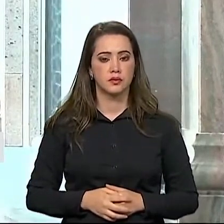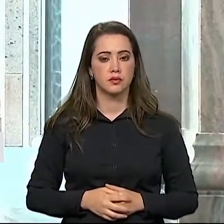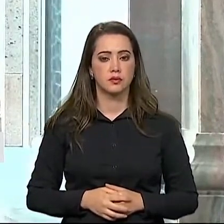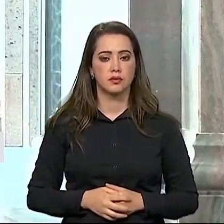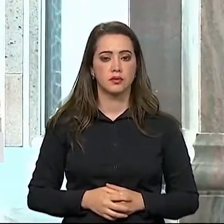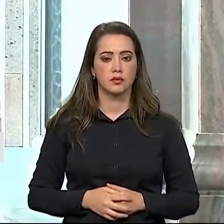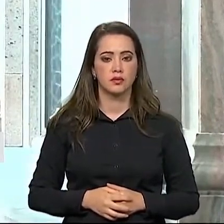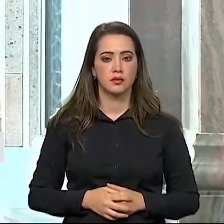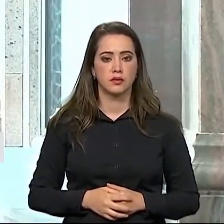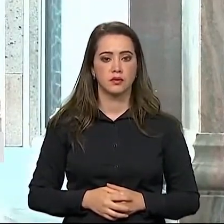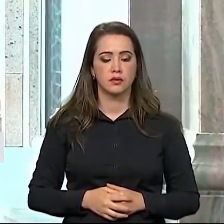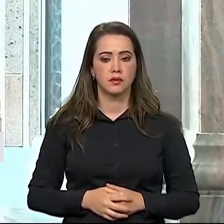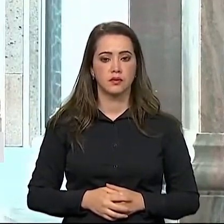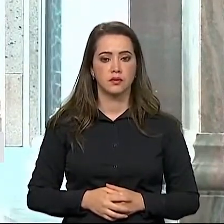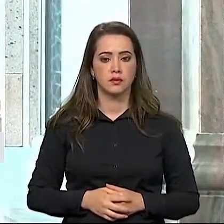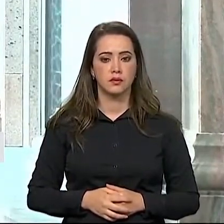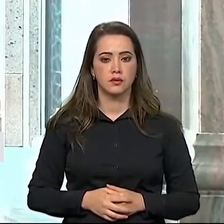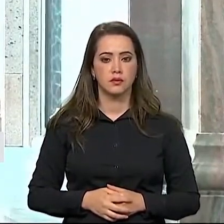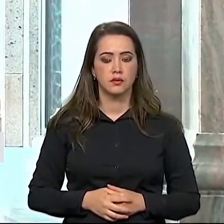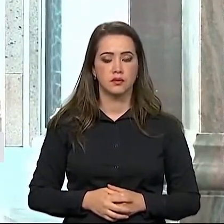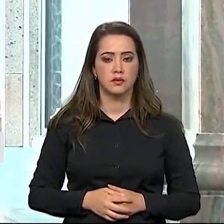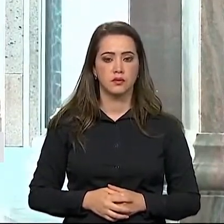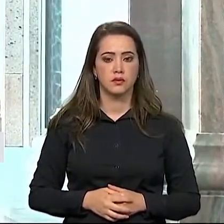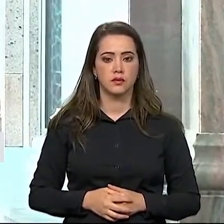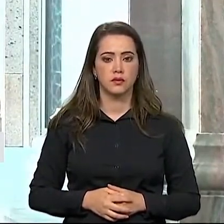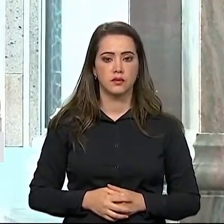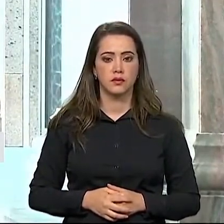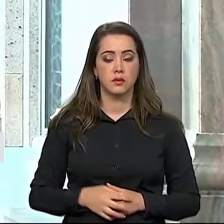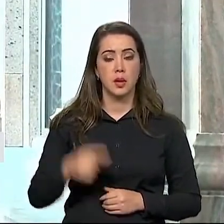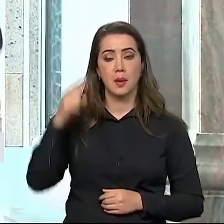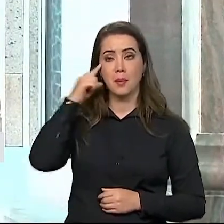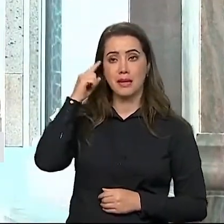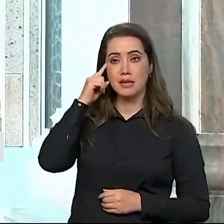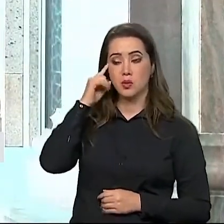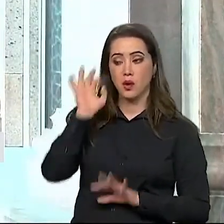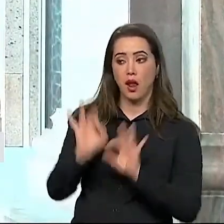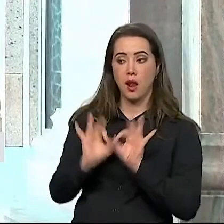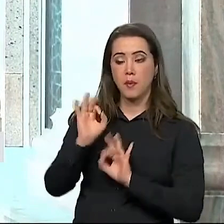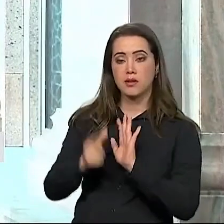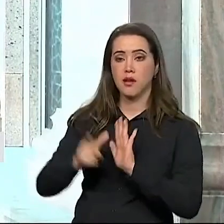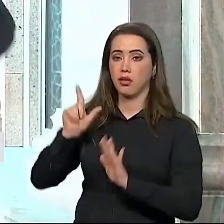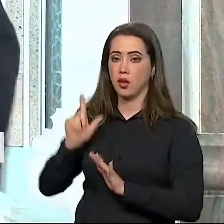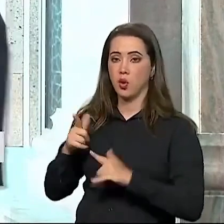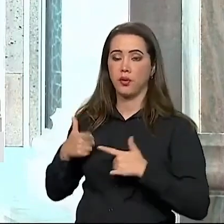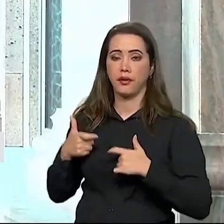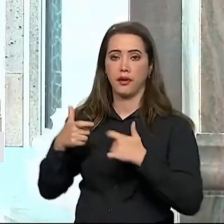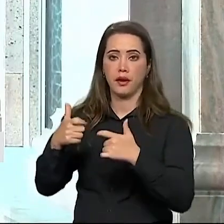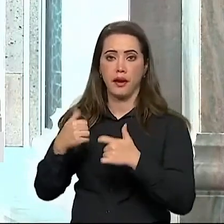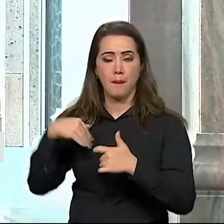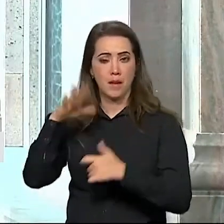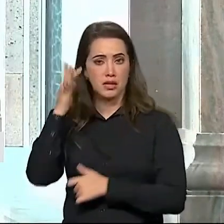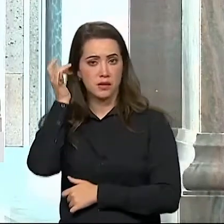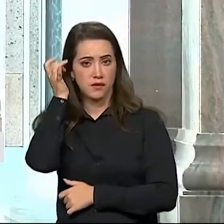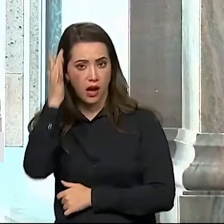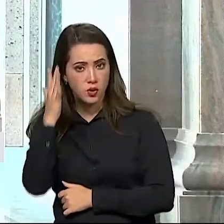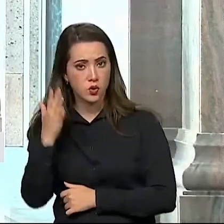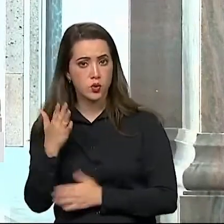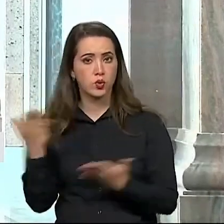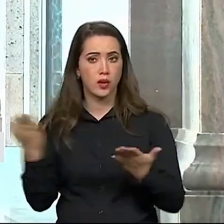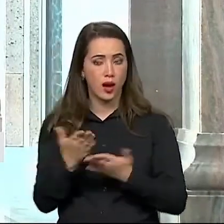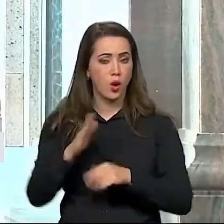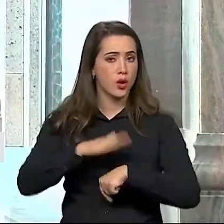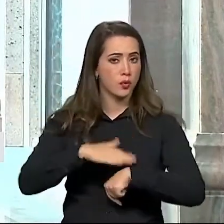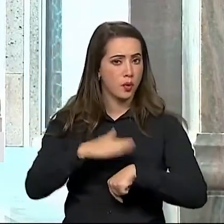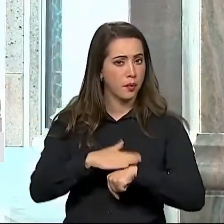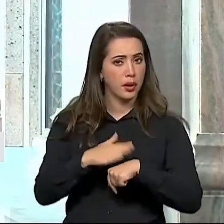Ora, eu penso que a construção da guerra foi mais fácil do que